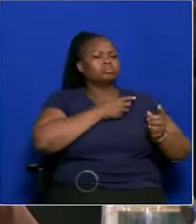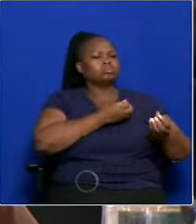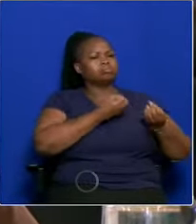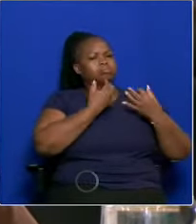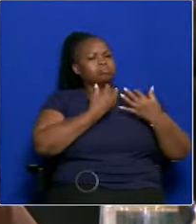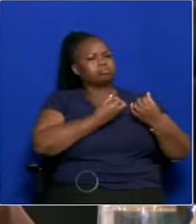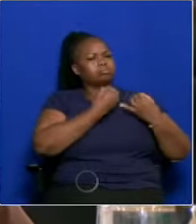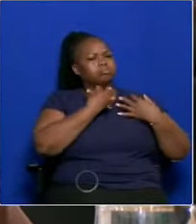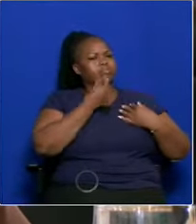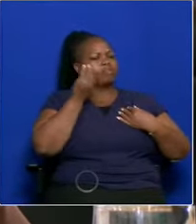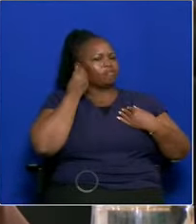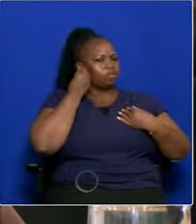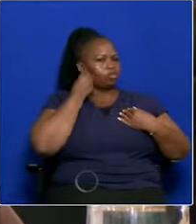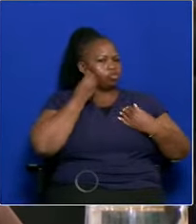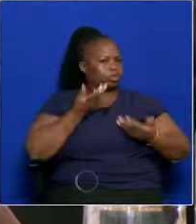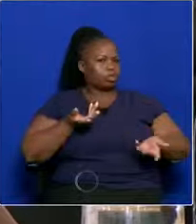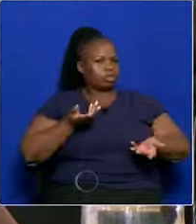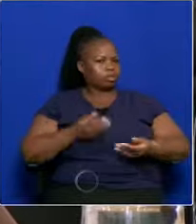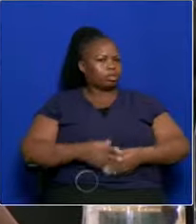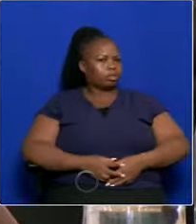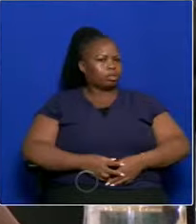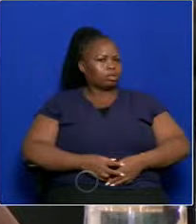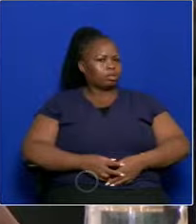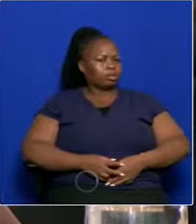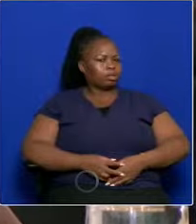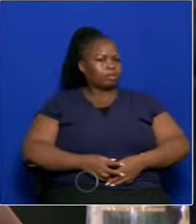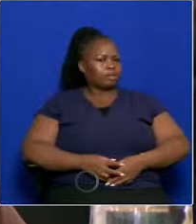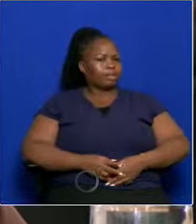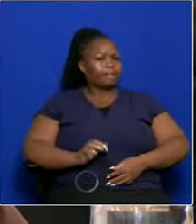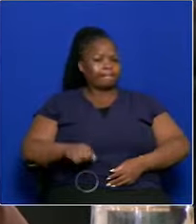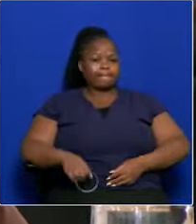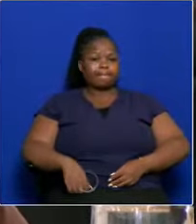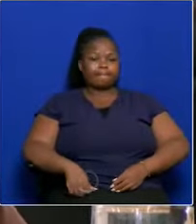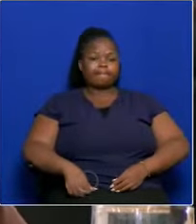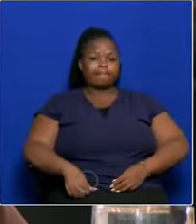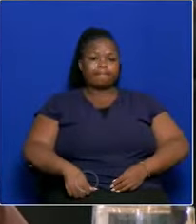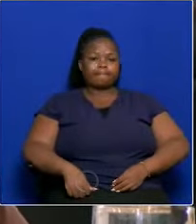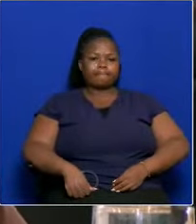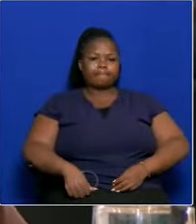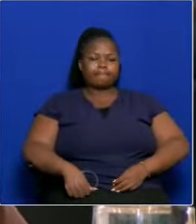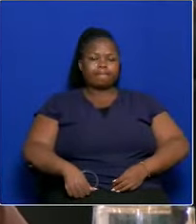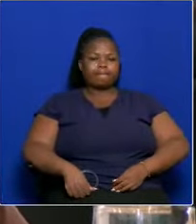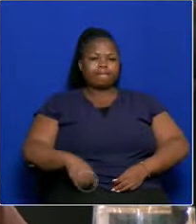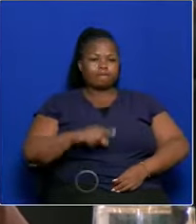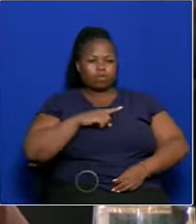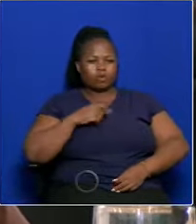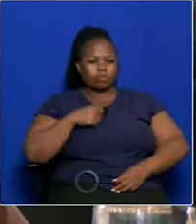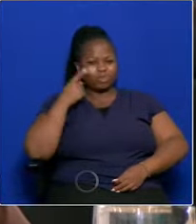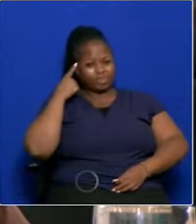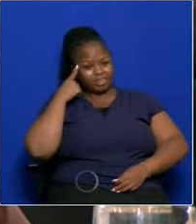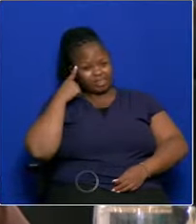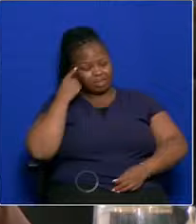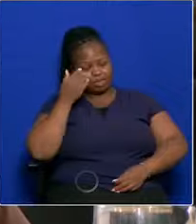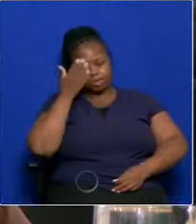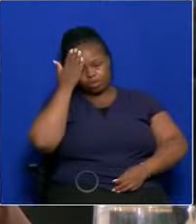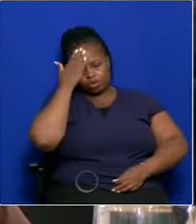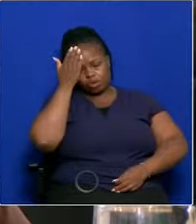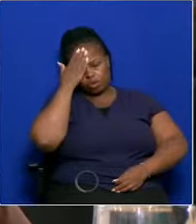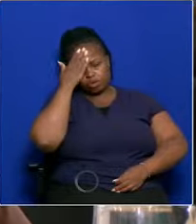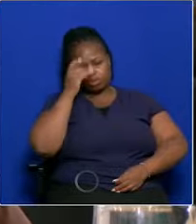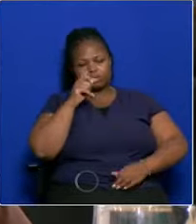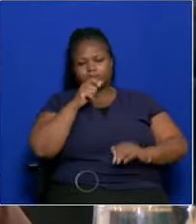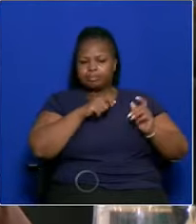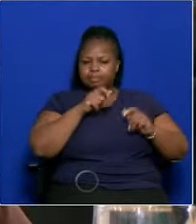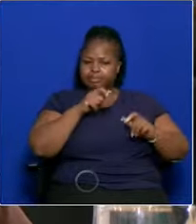information. Yes. I'm assuming it's because you think he may know where persons of interest may